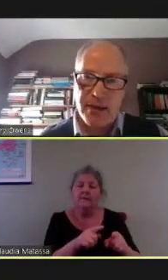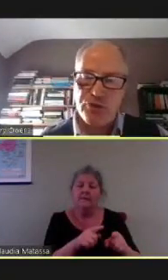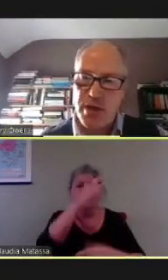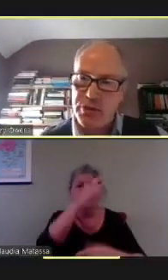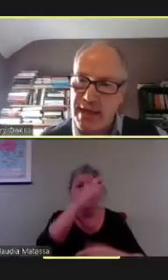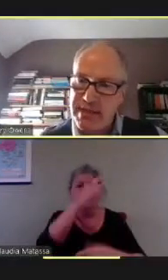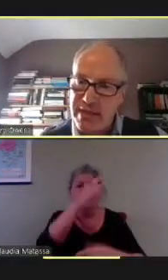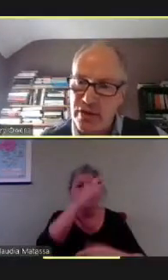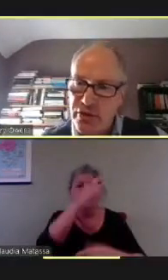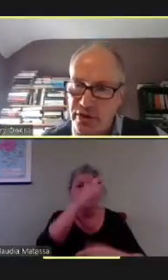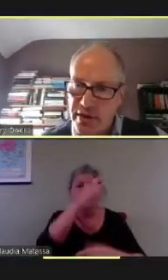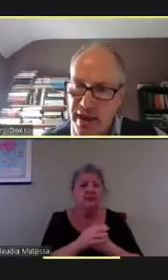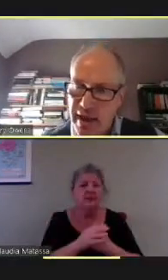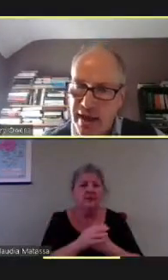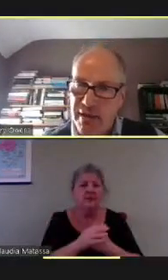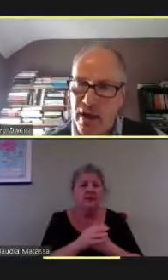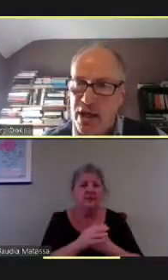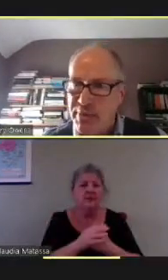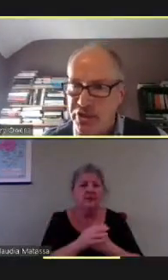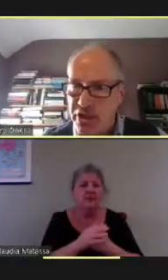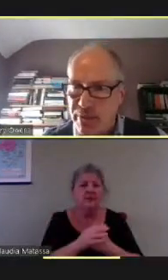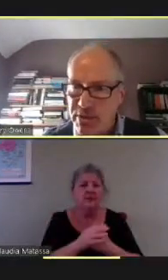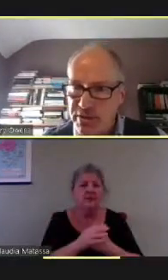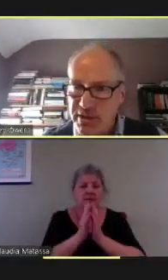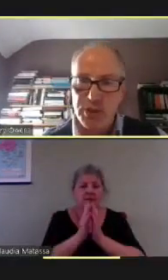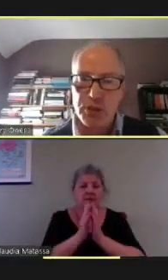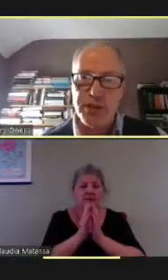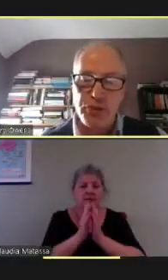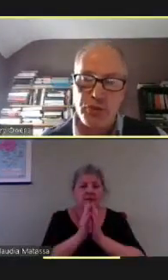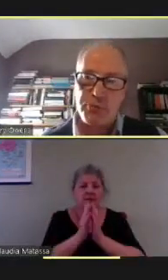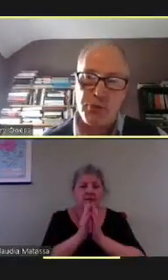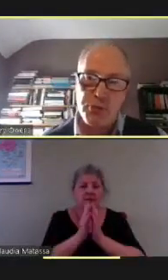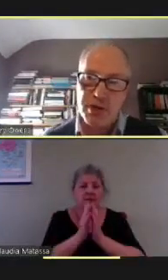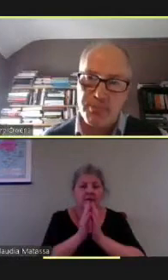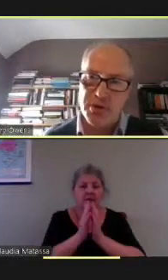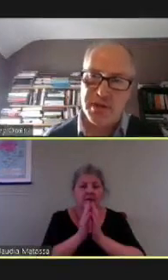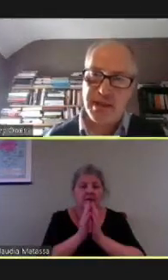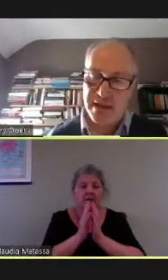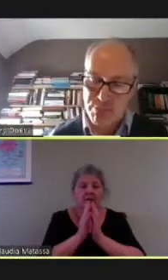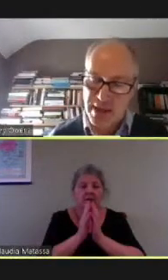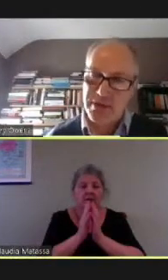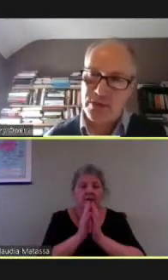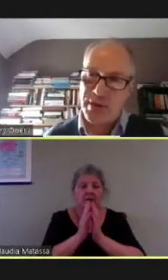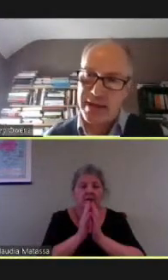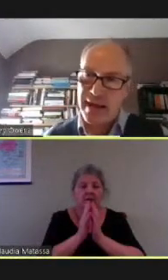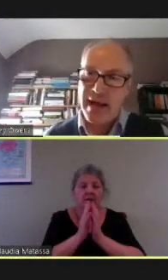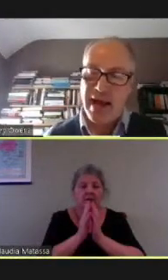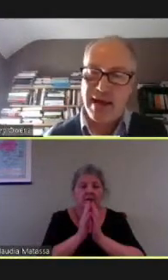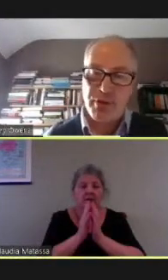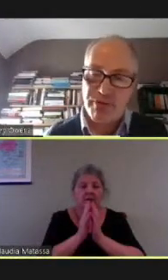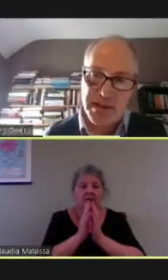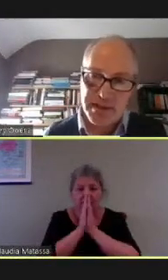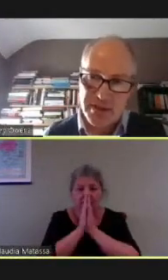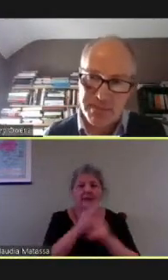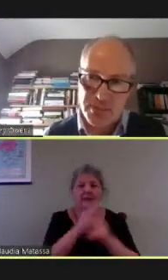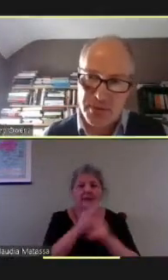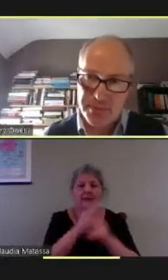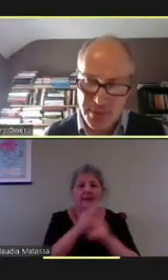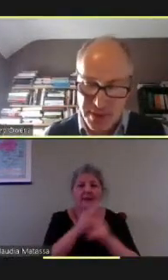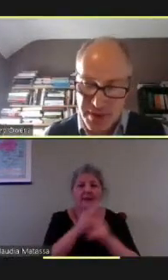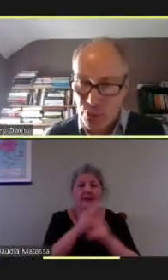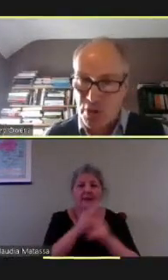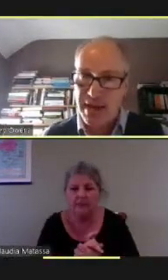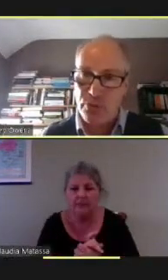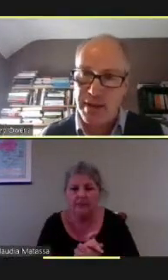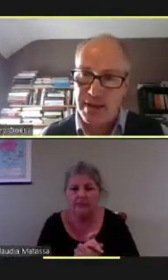minute trying to access other accommodation options, which we do. And we're with the person in a practical way, providing that